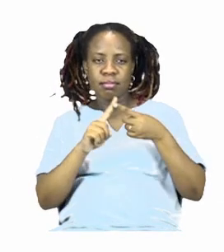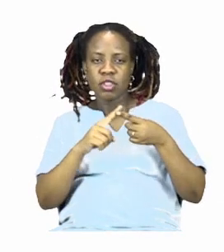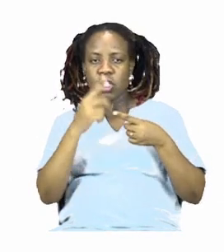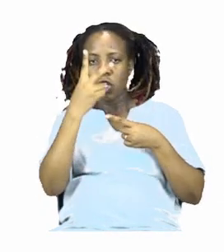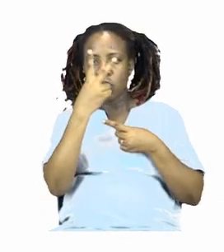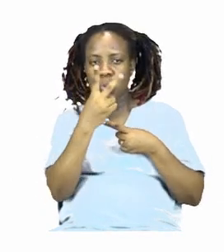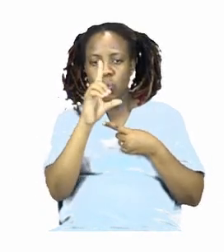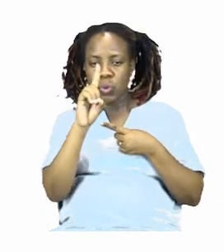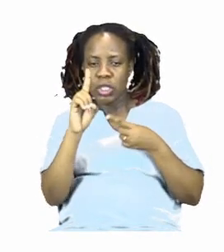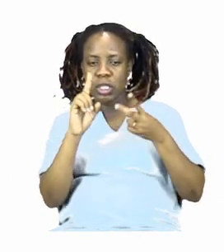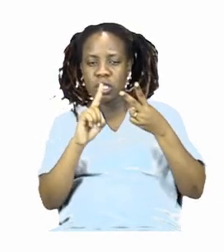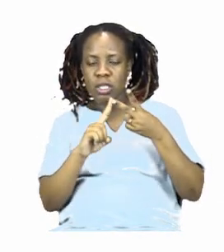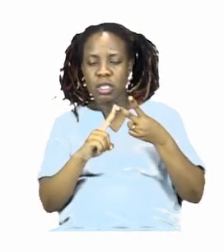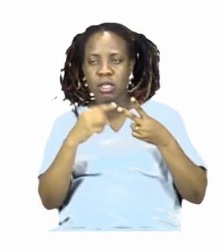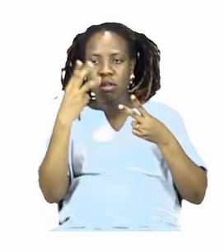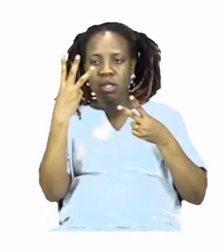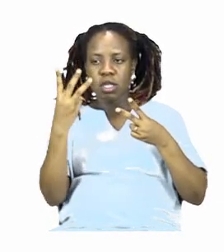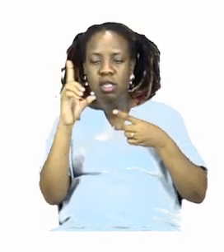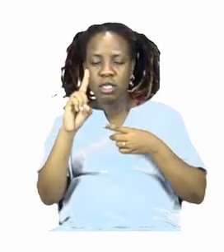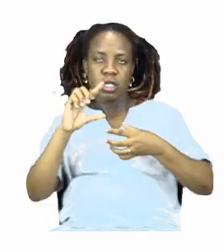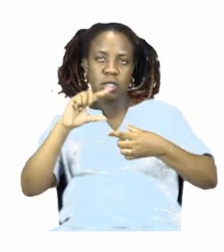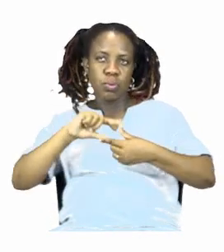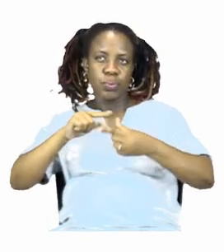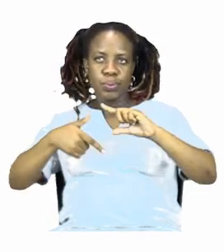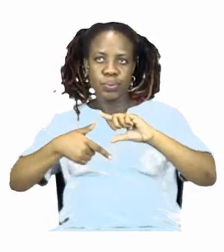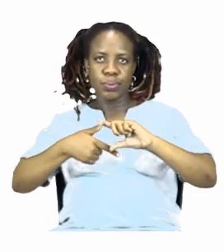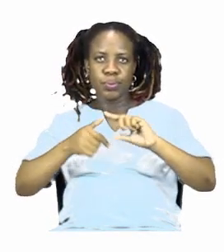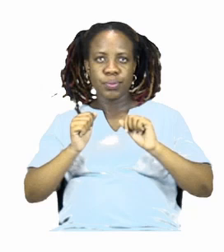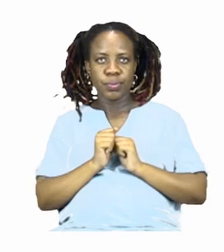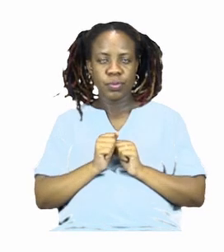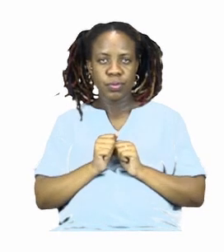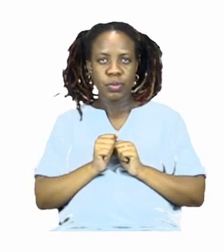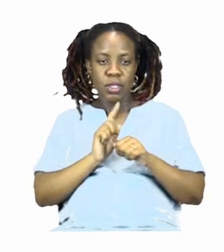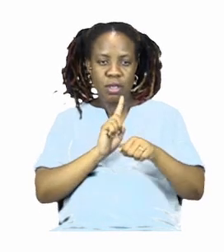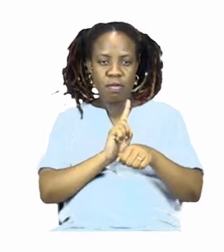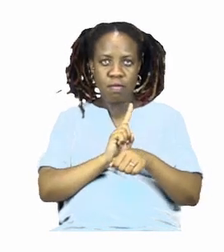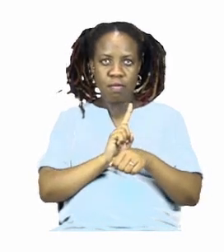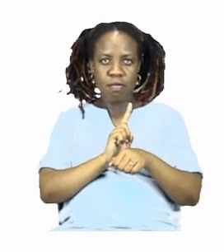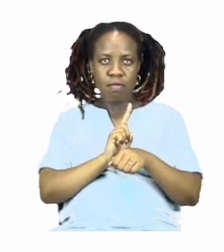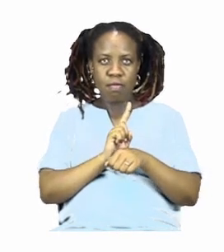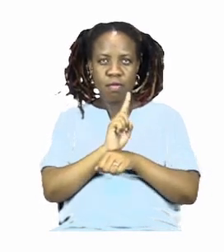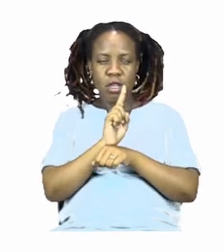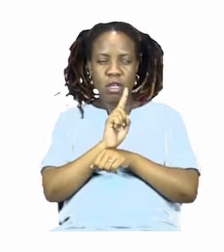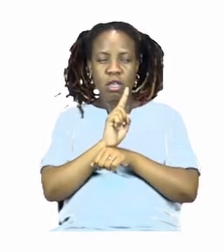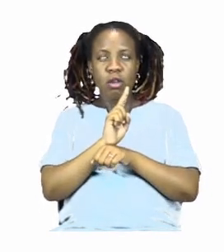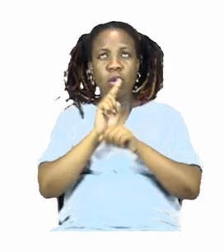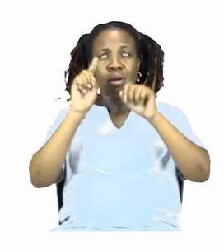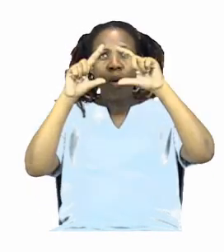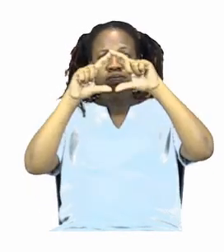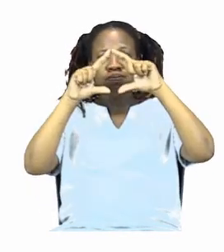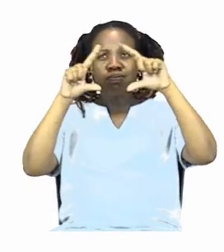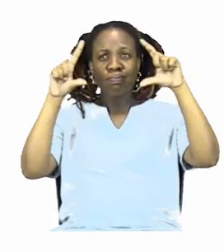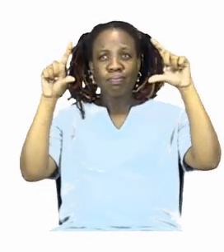and 3D shapes. Now, in the first block there, you will see you have many different